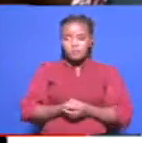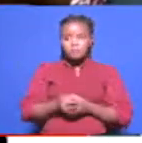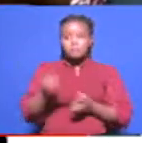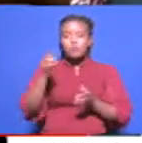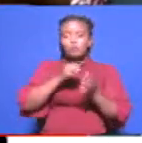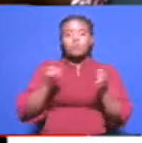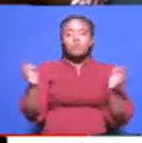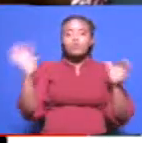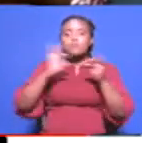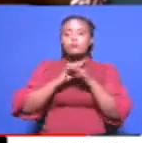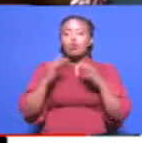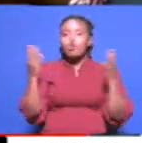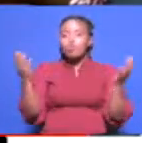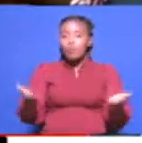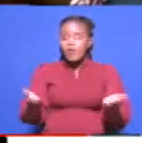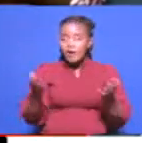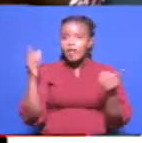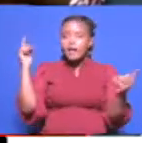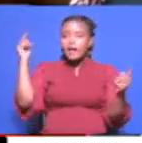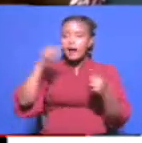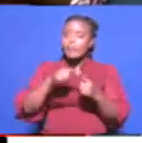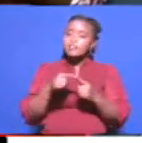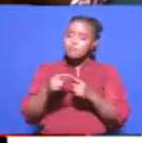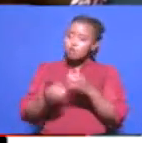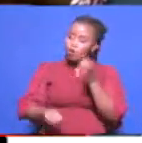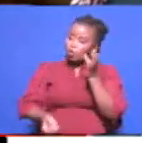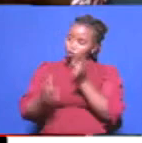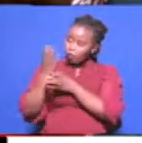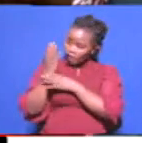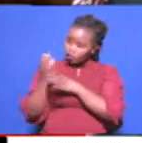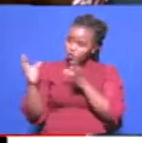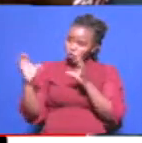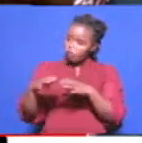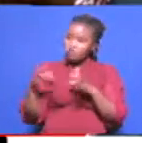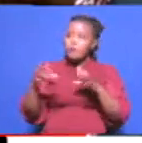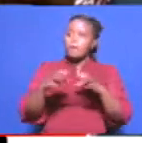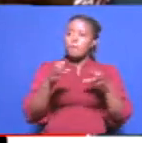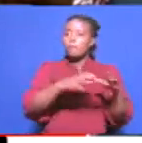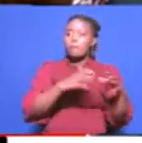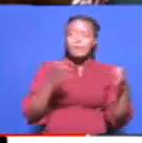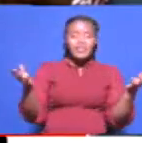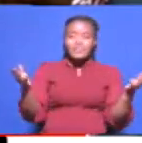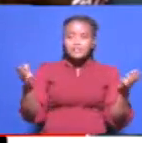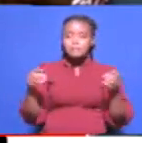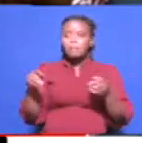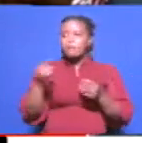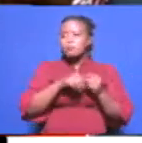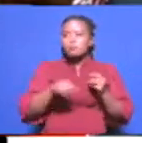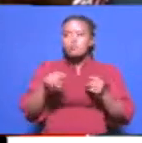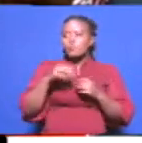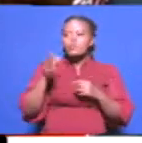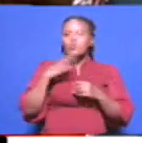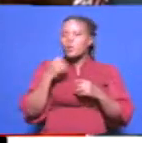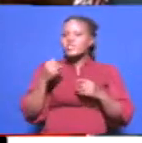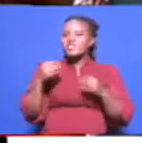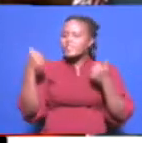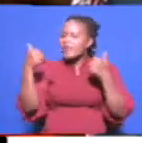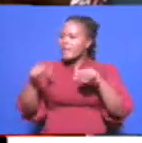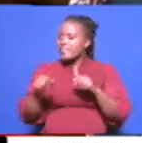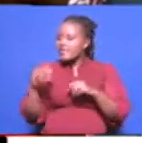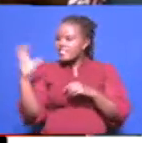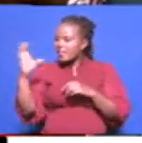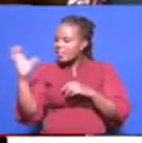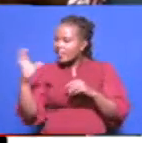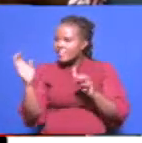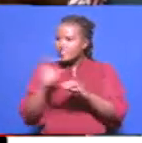Azimio coalition. We do not want any of our candidates